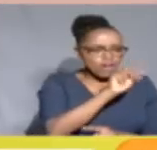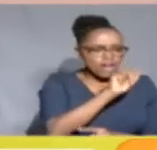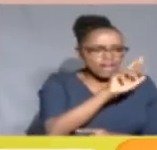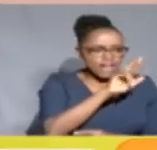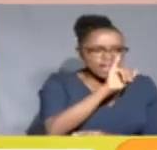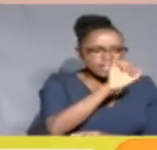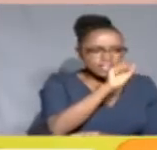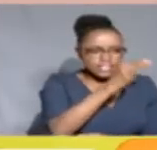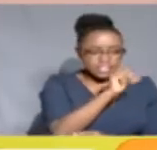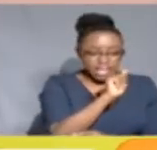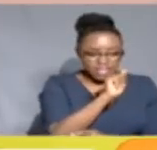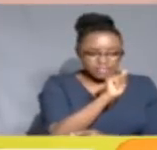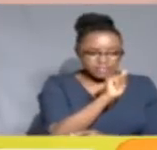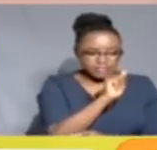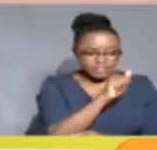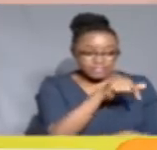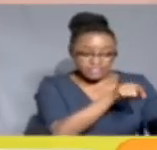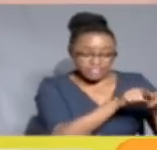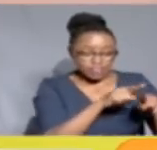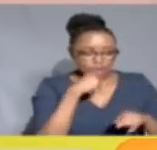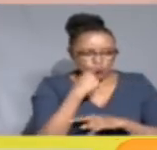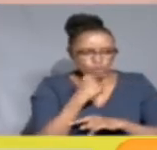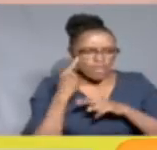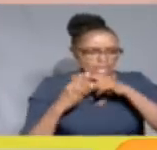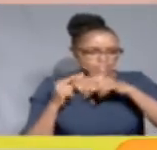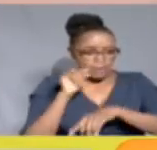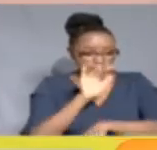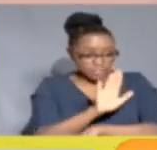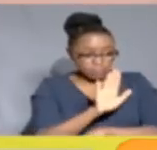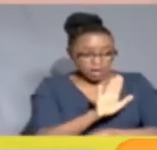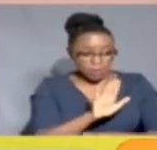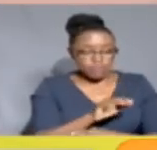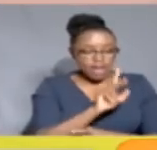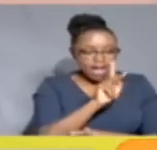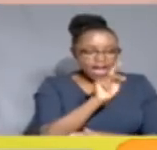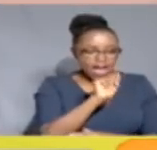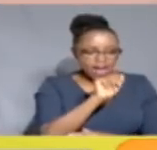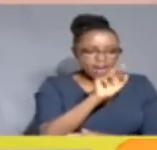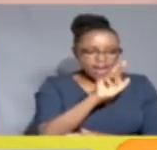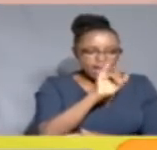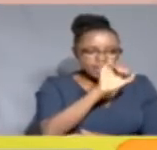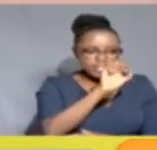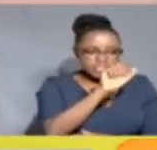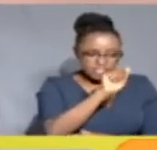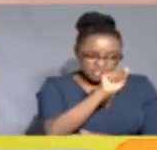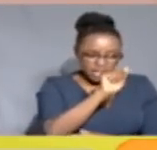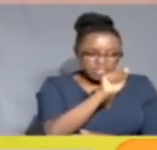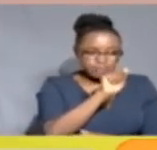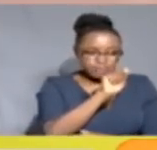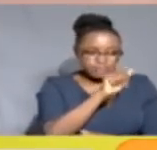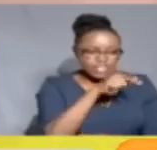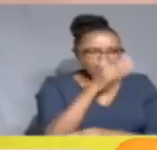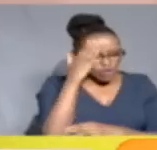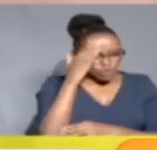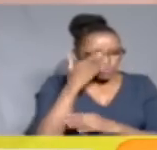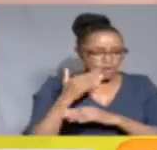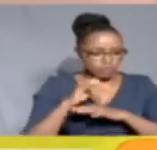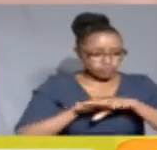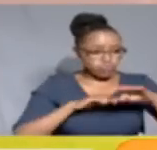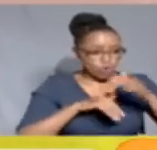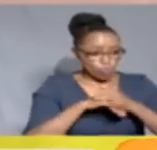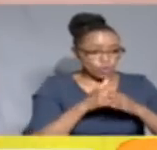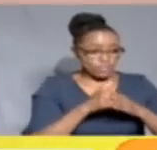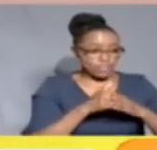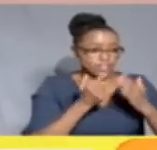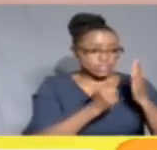Charo, just to tell us about his experience. And I know, Carissa, you're more comfortable in SWA, so it's okay. But tell